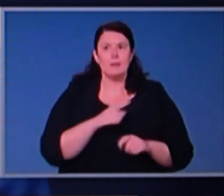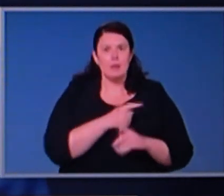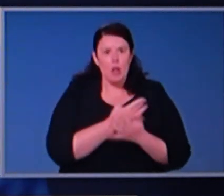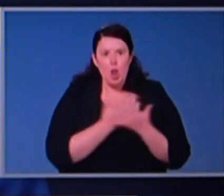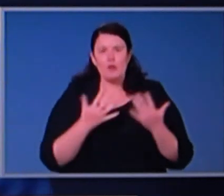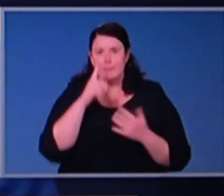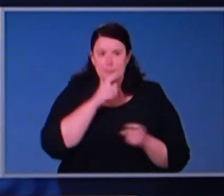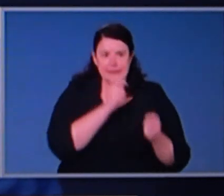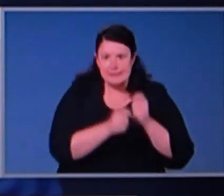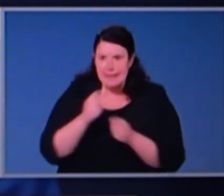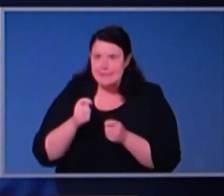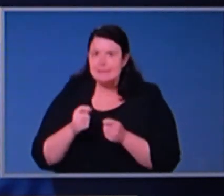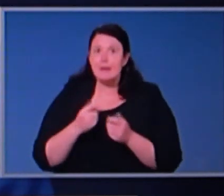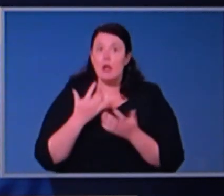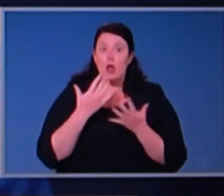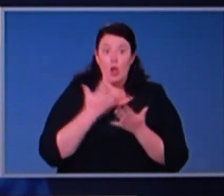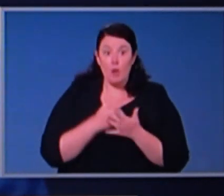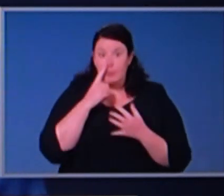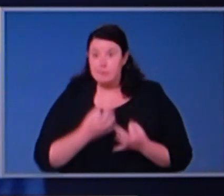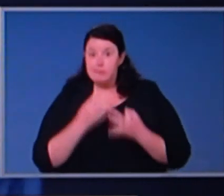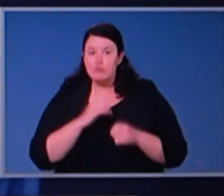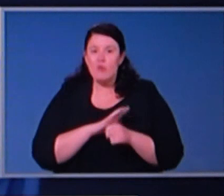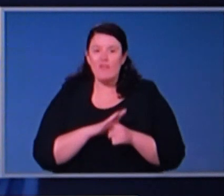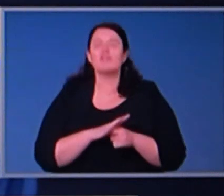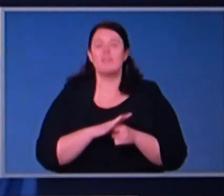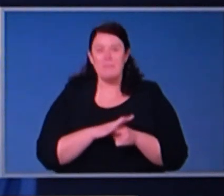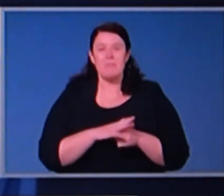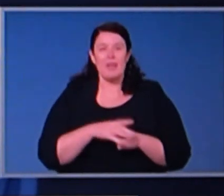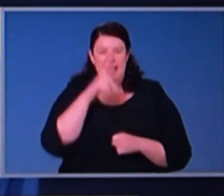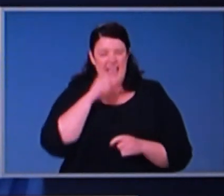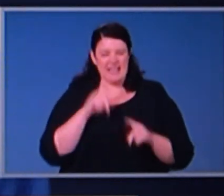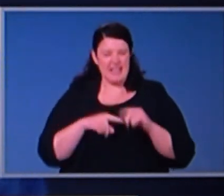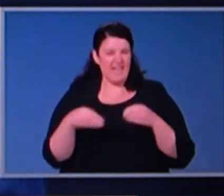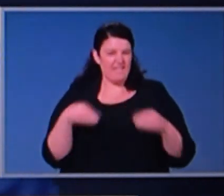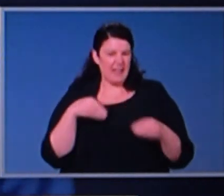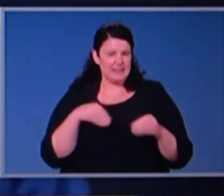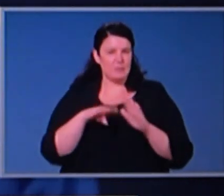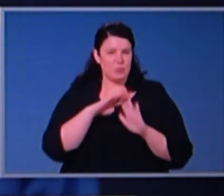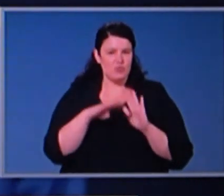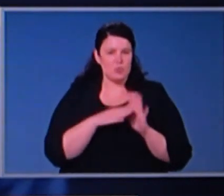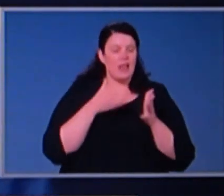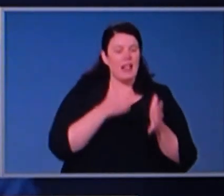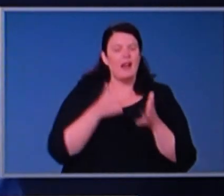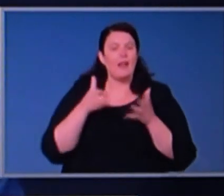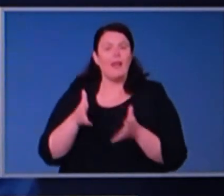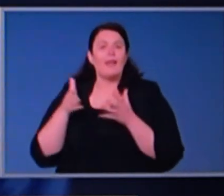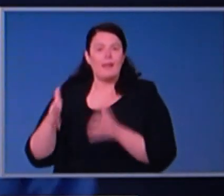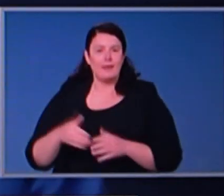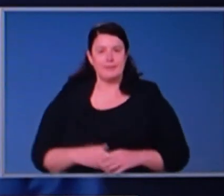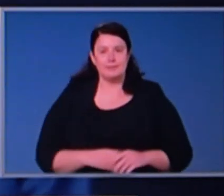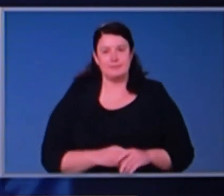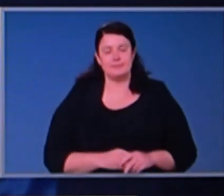to detect any community transmission of any significance. PM also mentioned the discussion